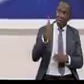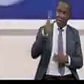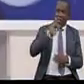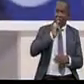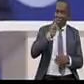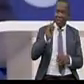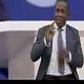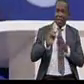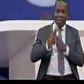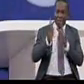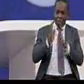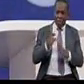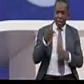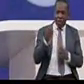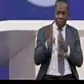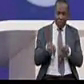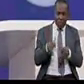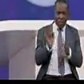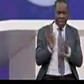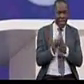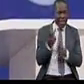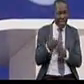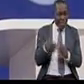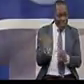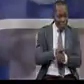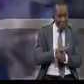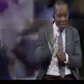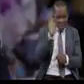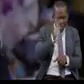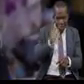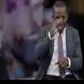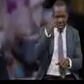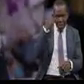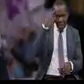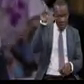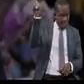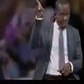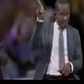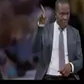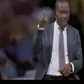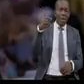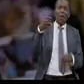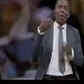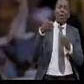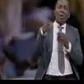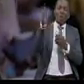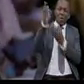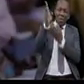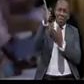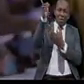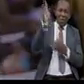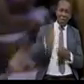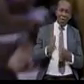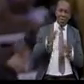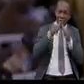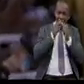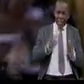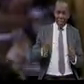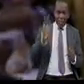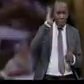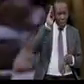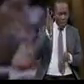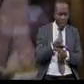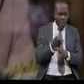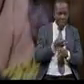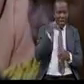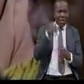diligently seek Him. God's blessing will not multiply in your life. We're coming to number two. Number two